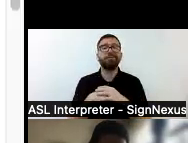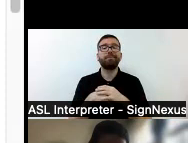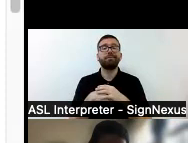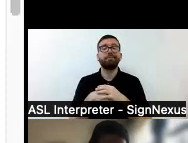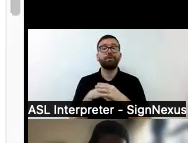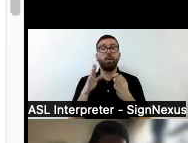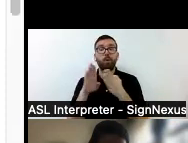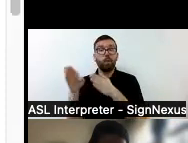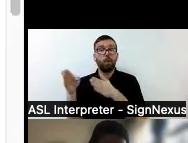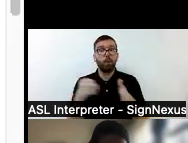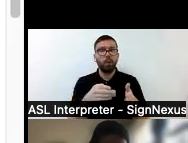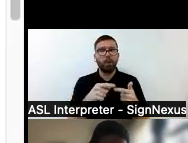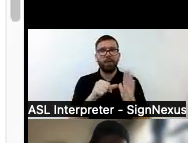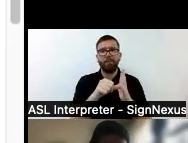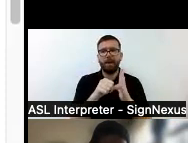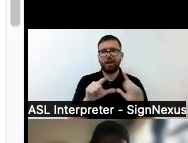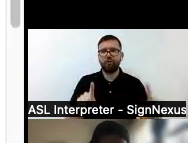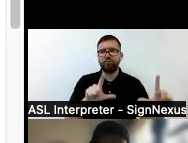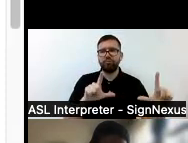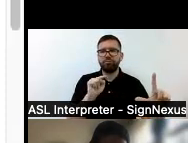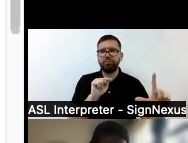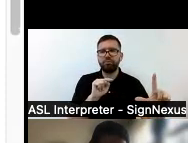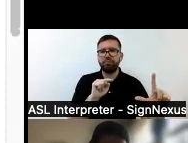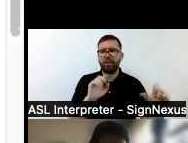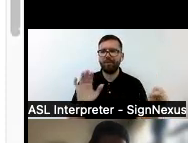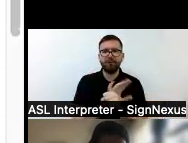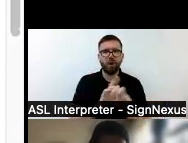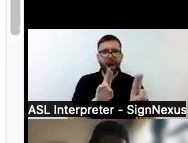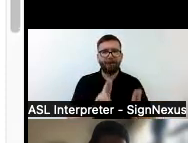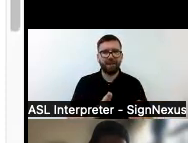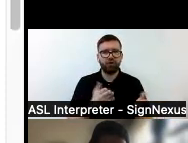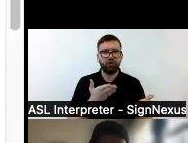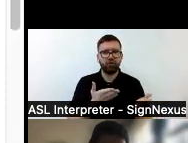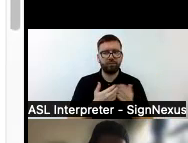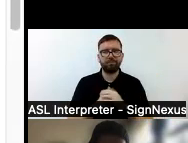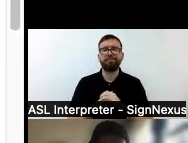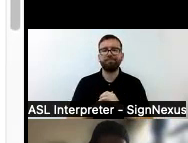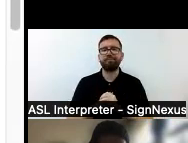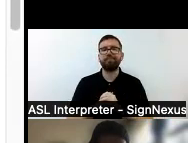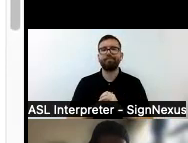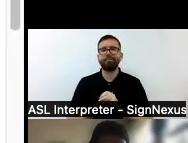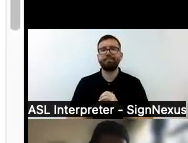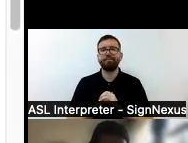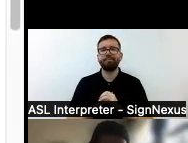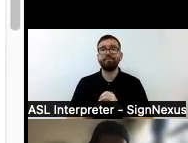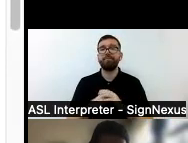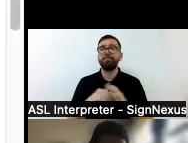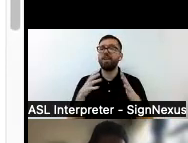this page, which has the complete application. There's an overview,